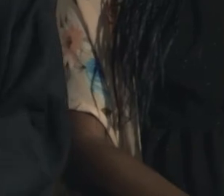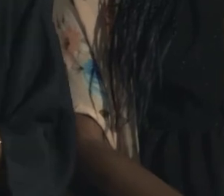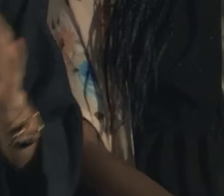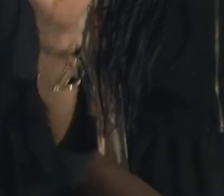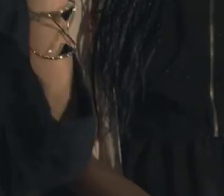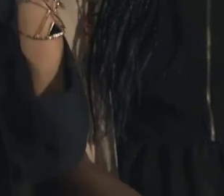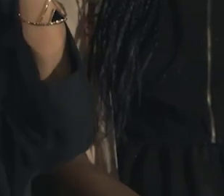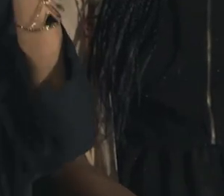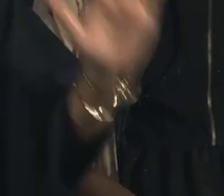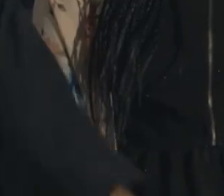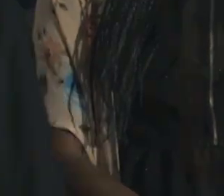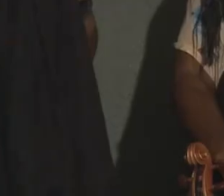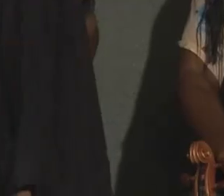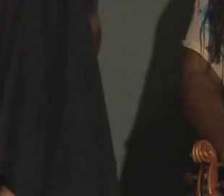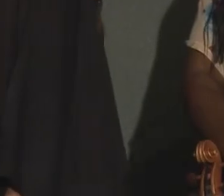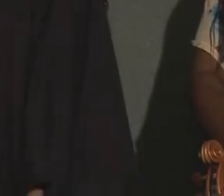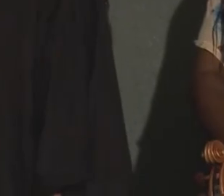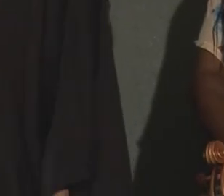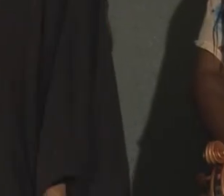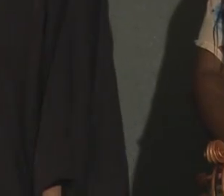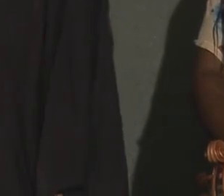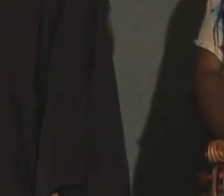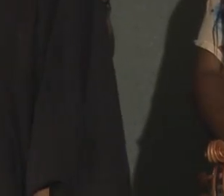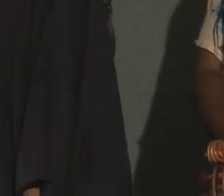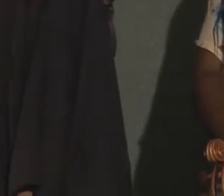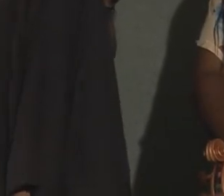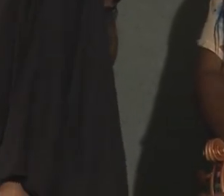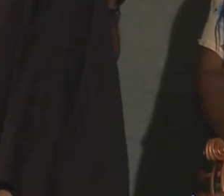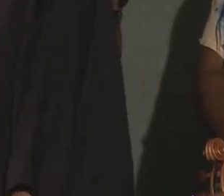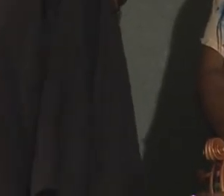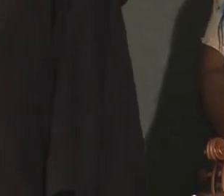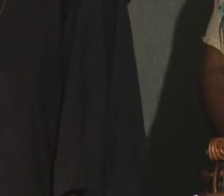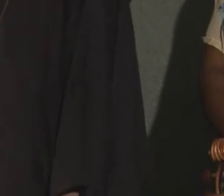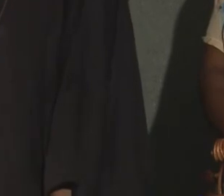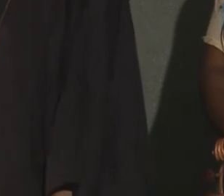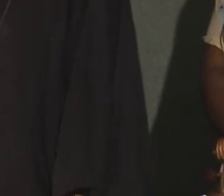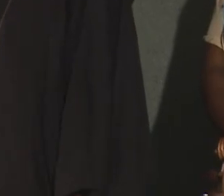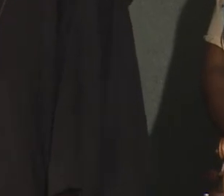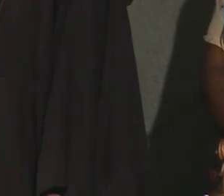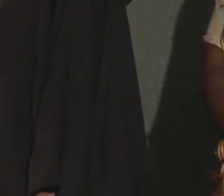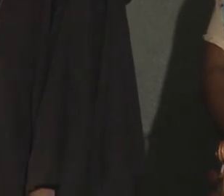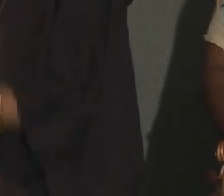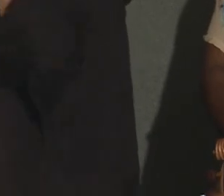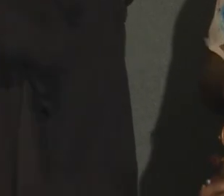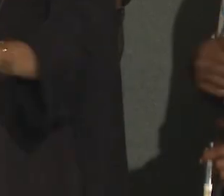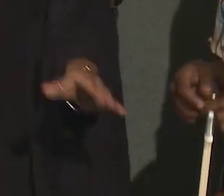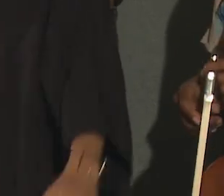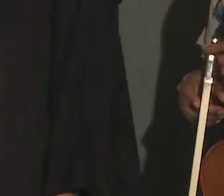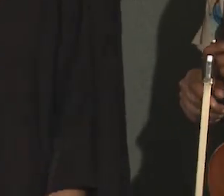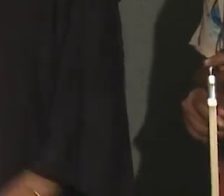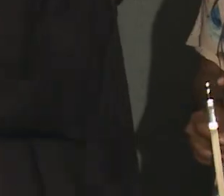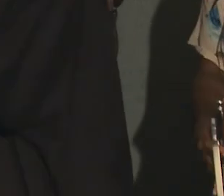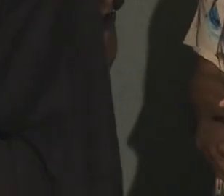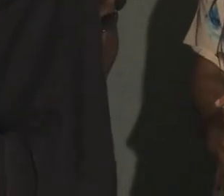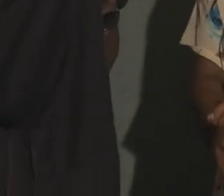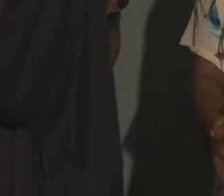is, we are the dream team together, and this is so wonderful to just have our daily life at CIJ and pull up all those